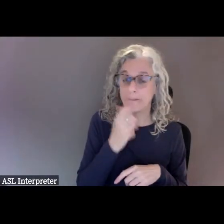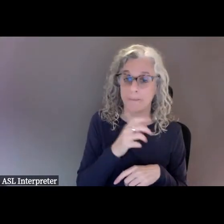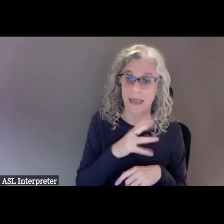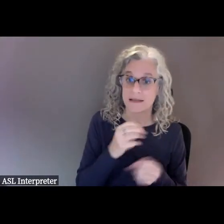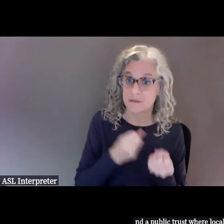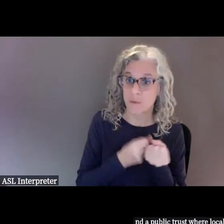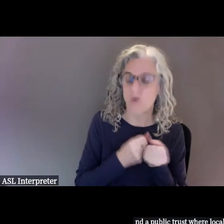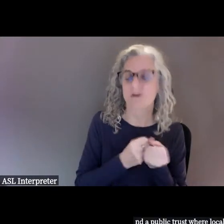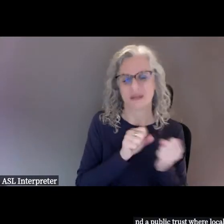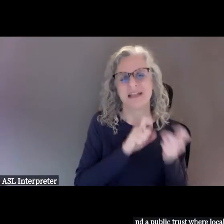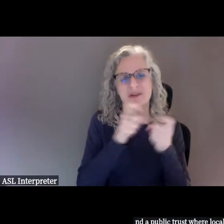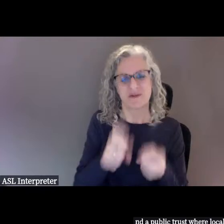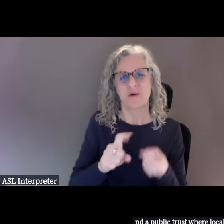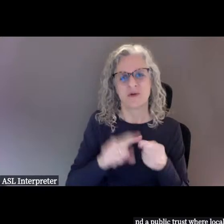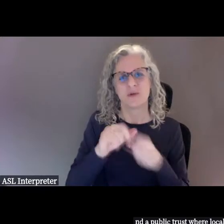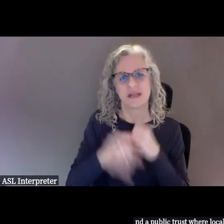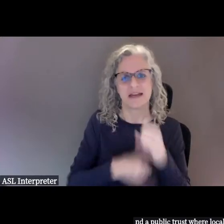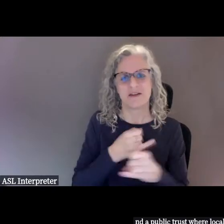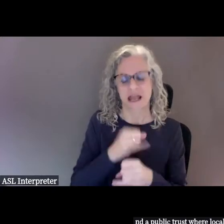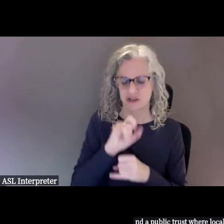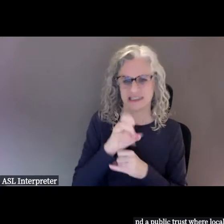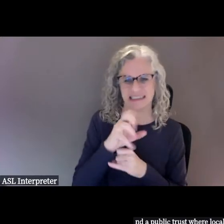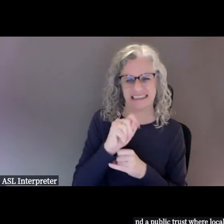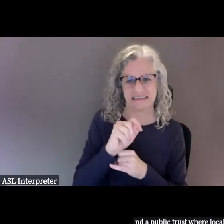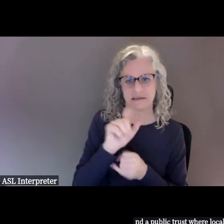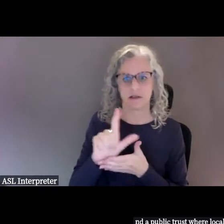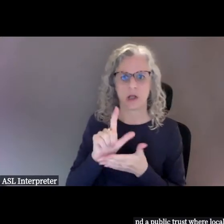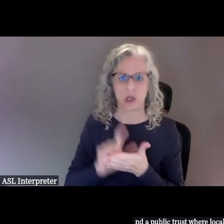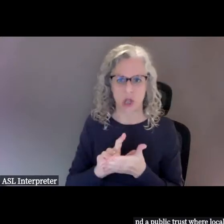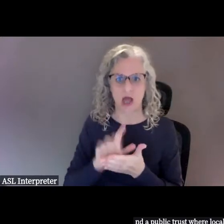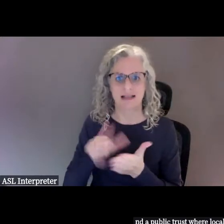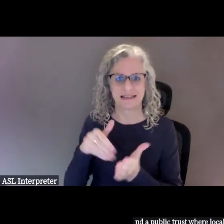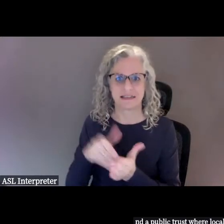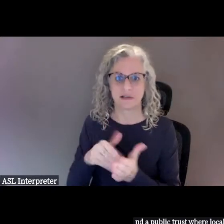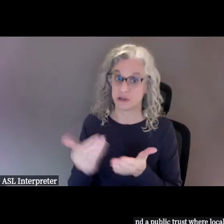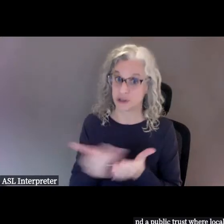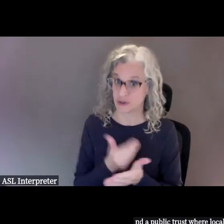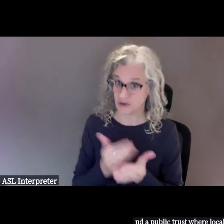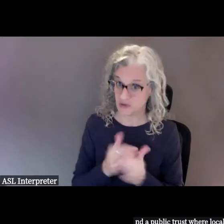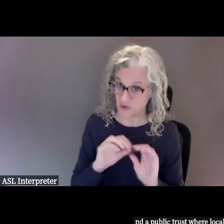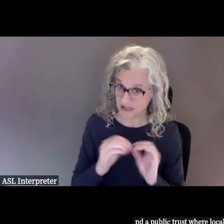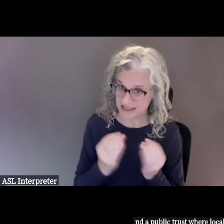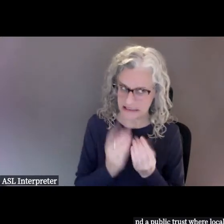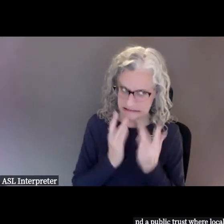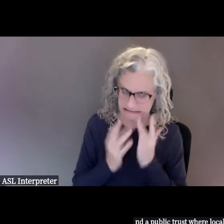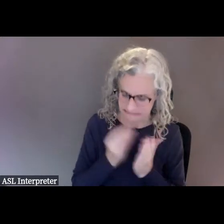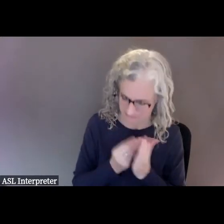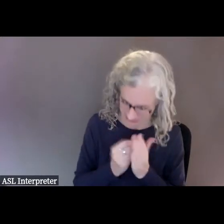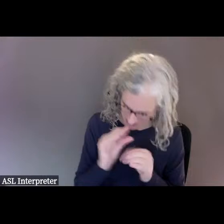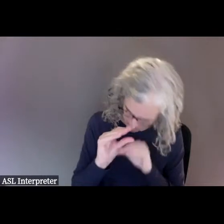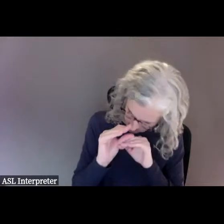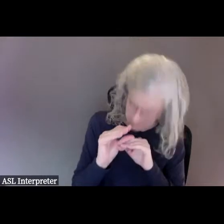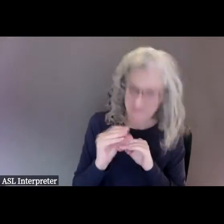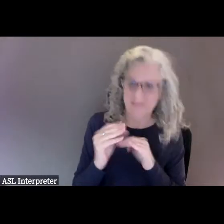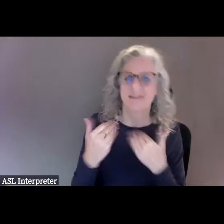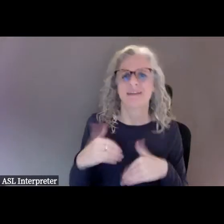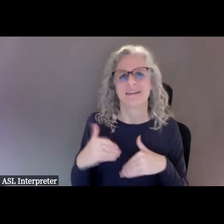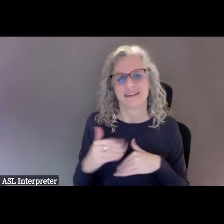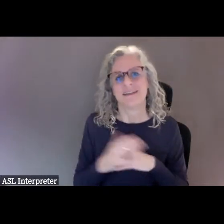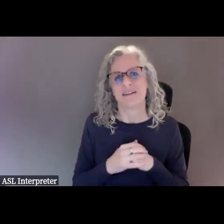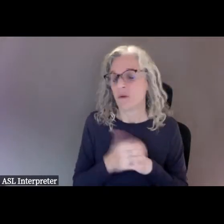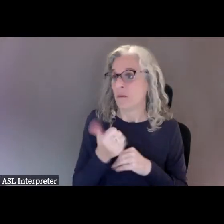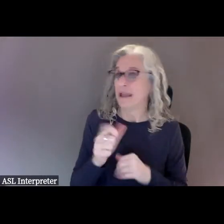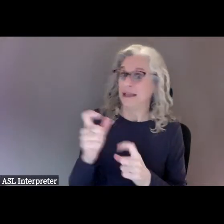to the Internationalist Law Center. We're a new org, and so we're low on funds and could use all that we can get. And so a donation link